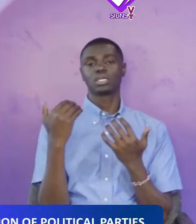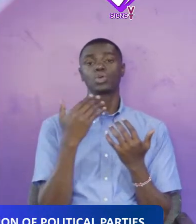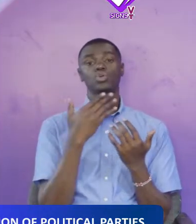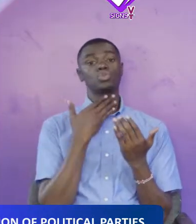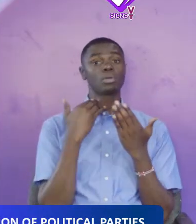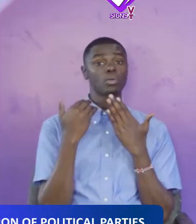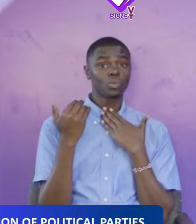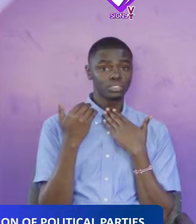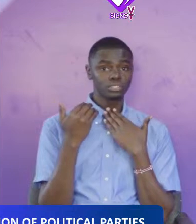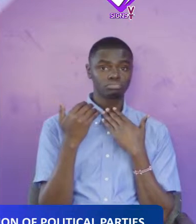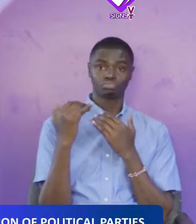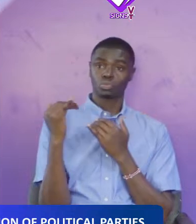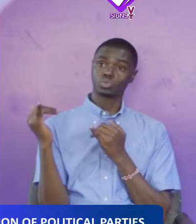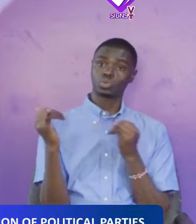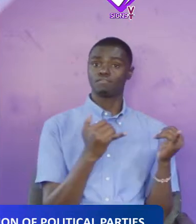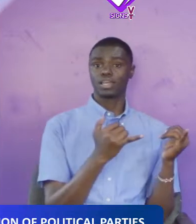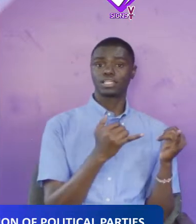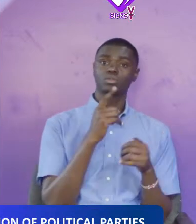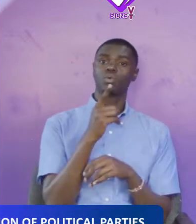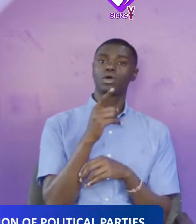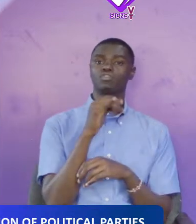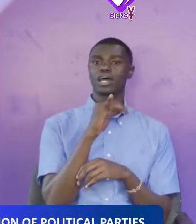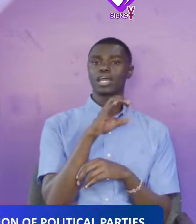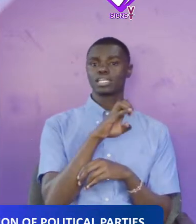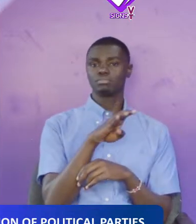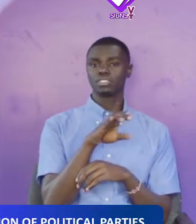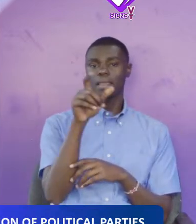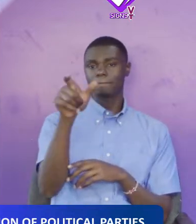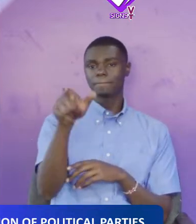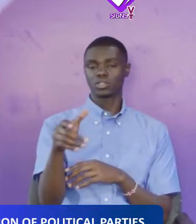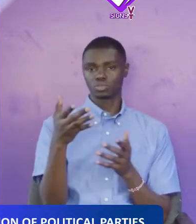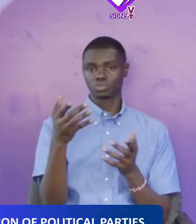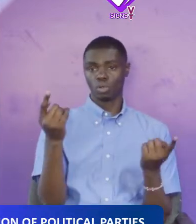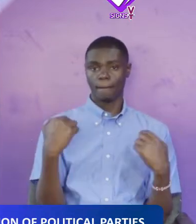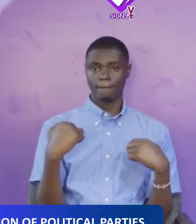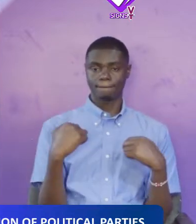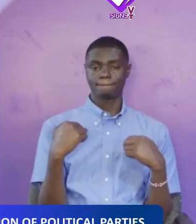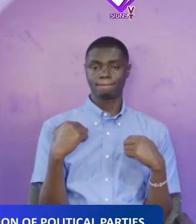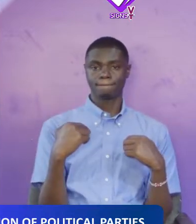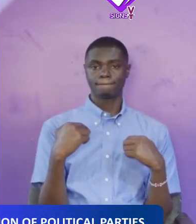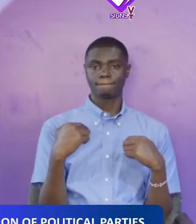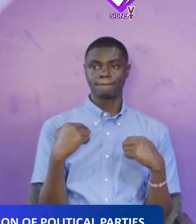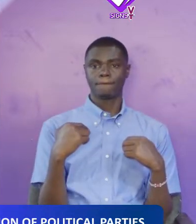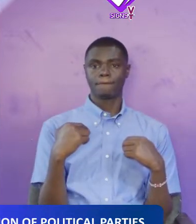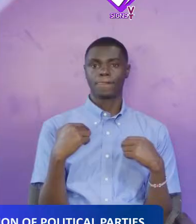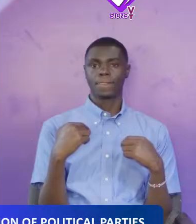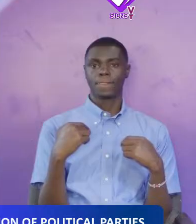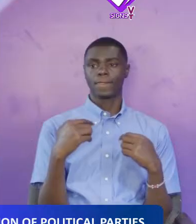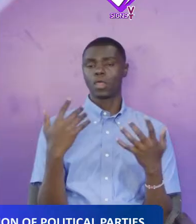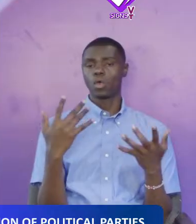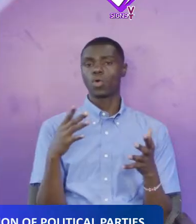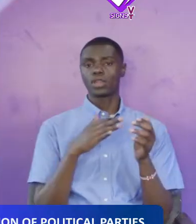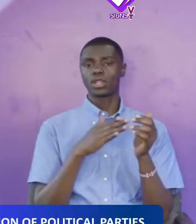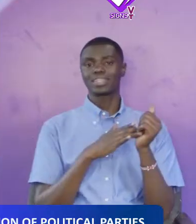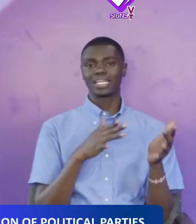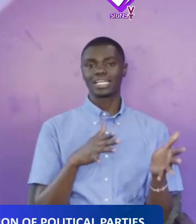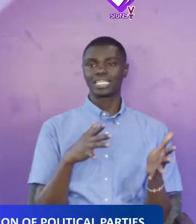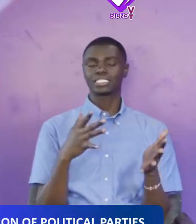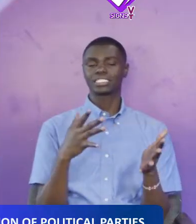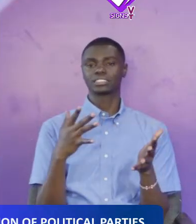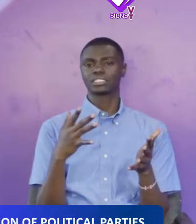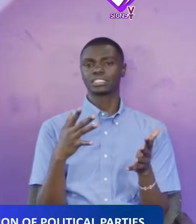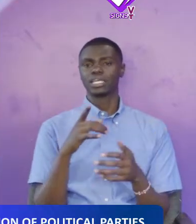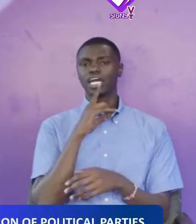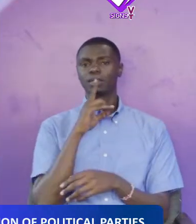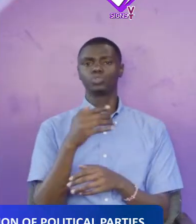either to invite one of the IBC persons here, or the leaders, the formation. I'm sure you